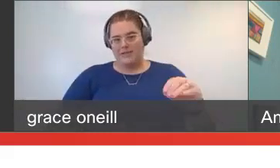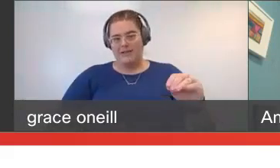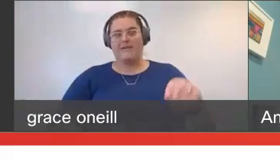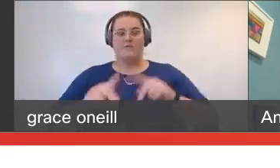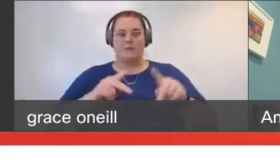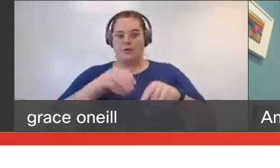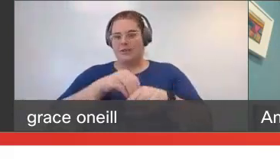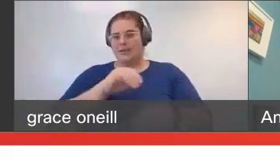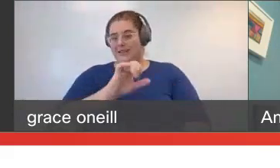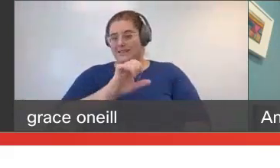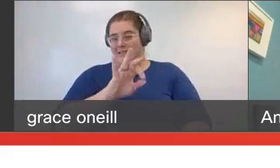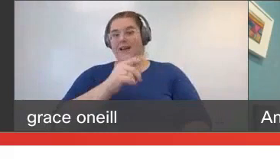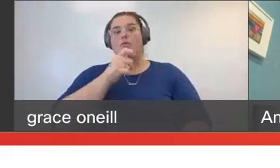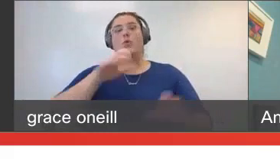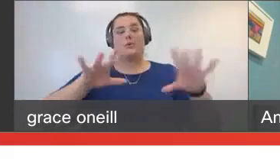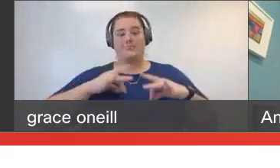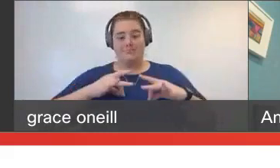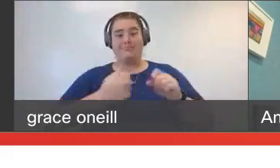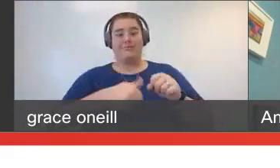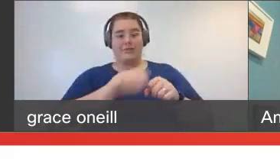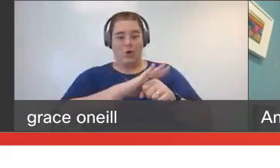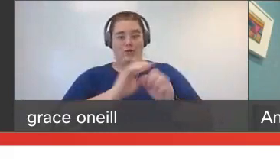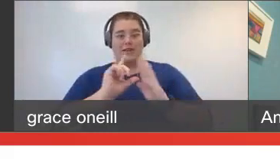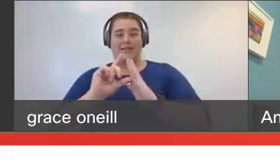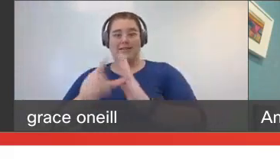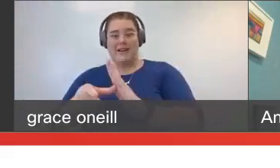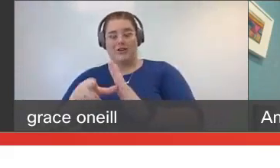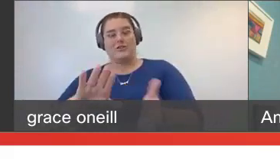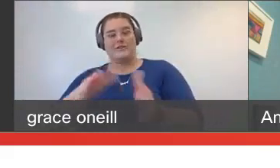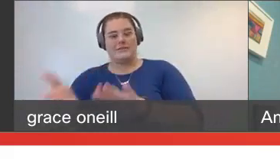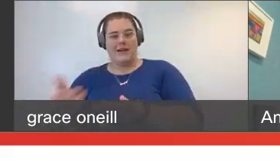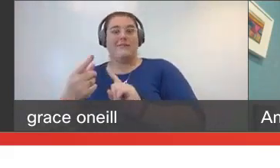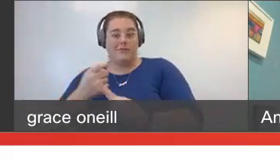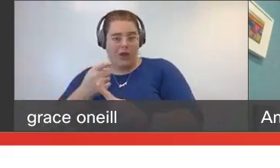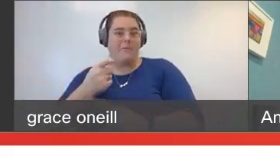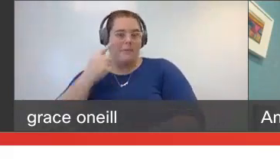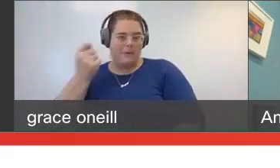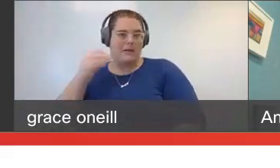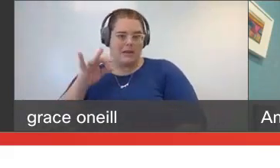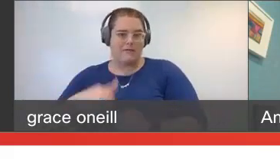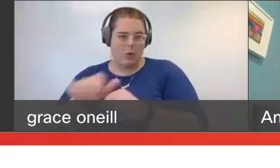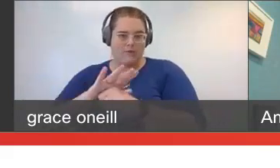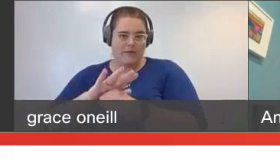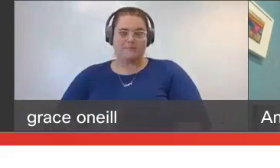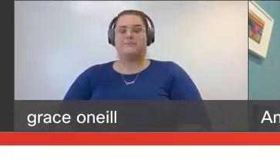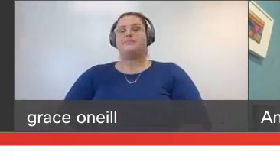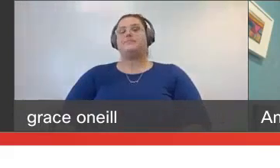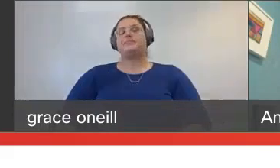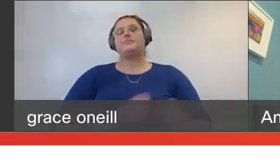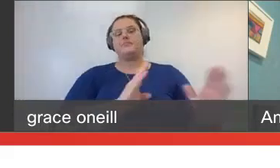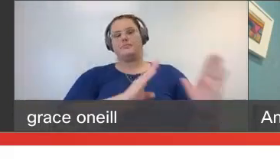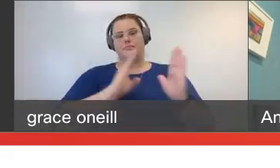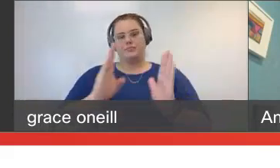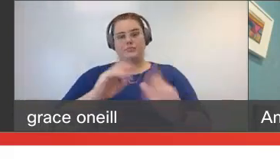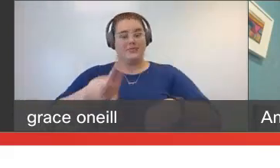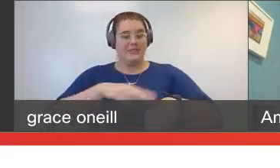on to have a confirmed COVID death. In natural homes, the 62 people represent just